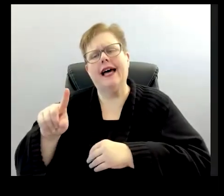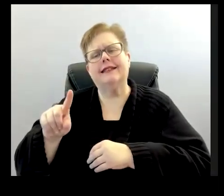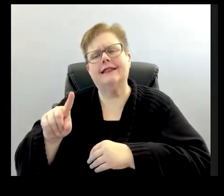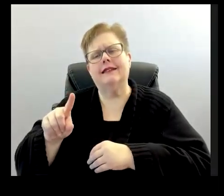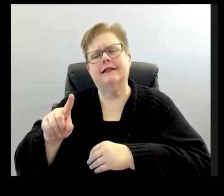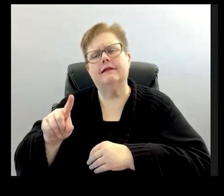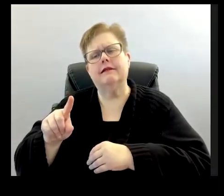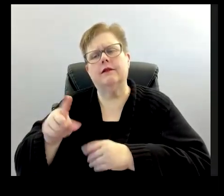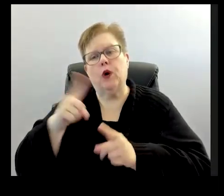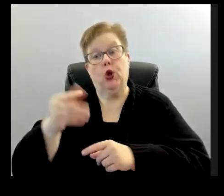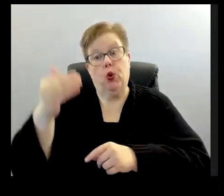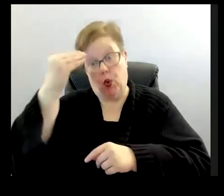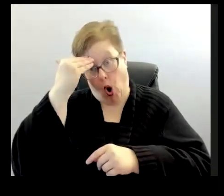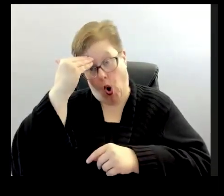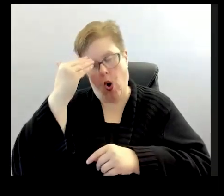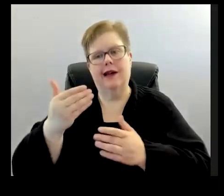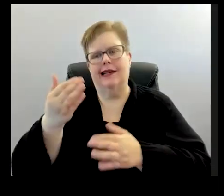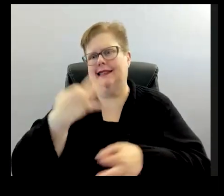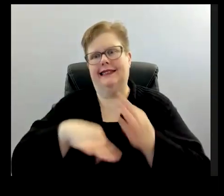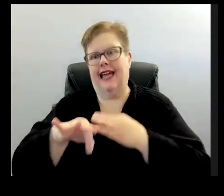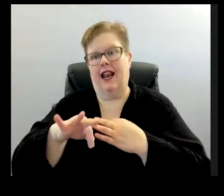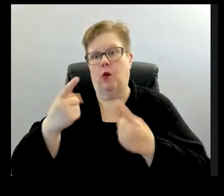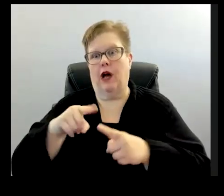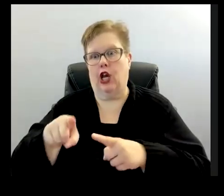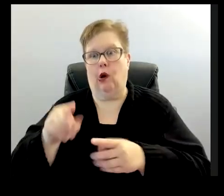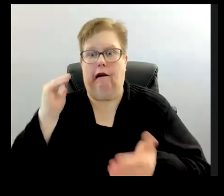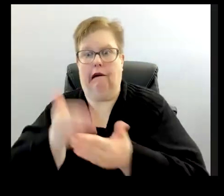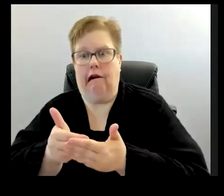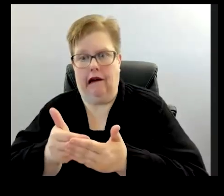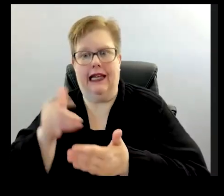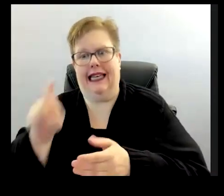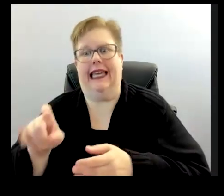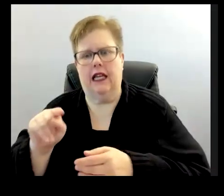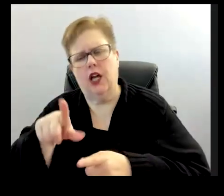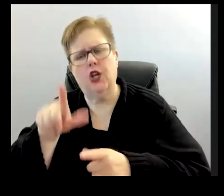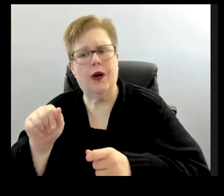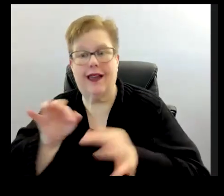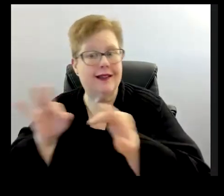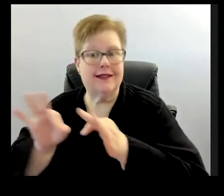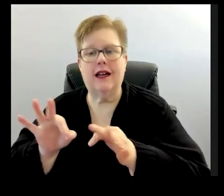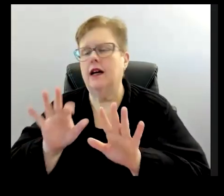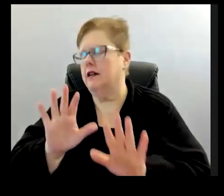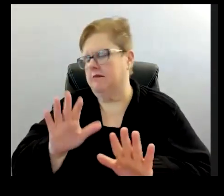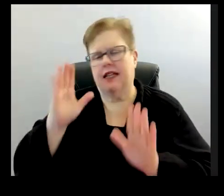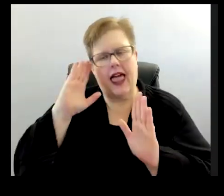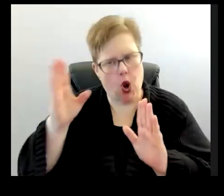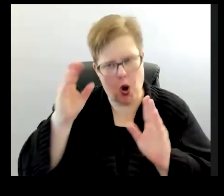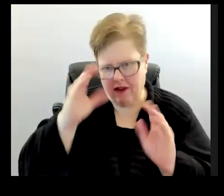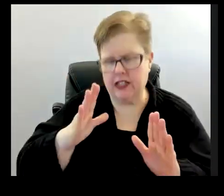may need it rather than when you know you definitely need it. And you can frame it just like that. You're like, hello,